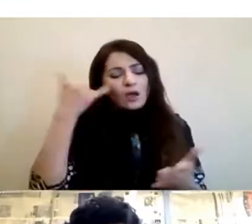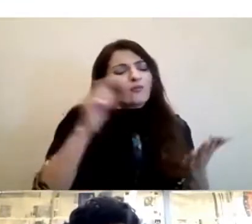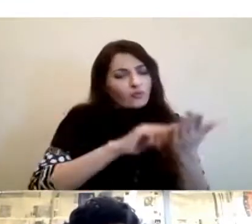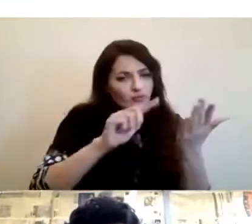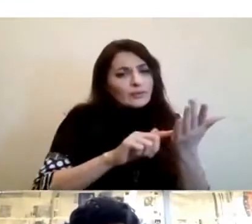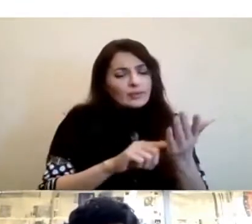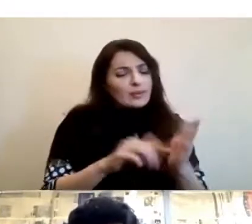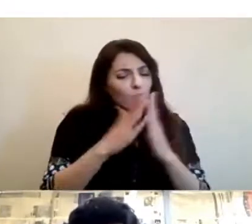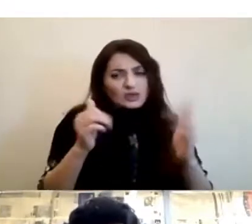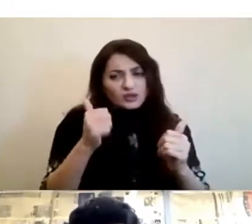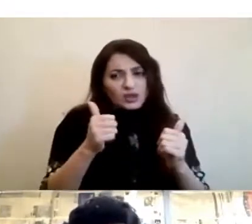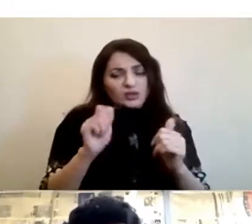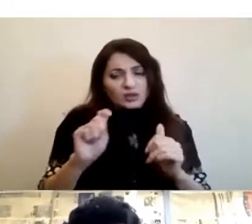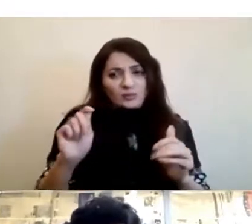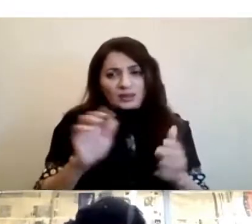are just